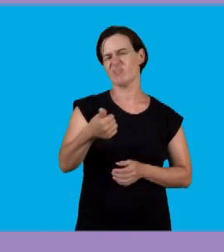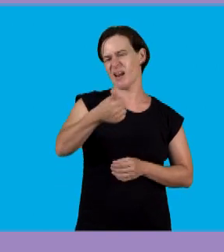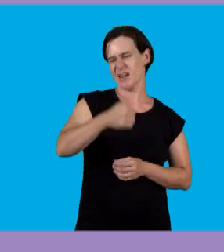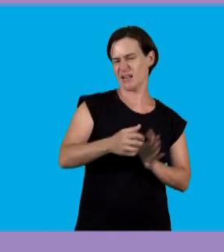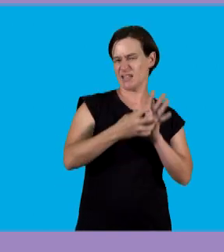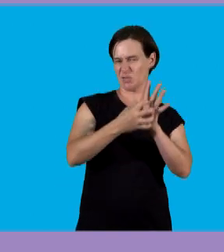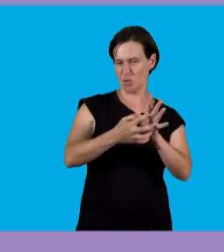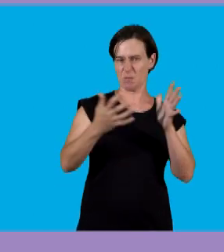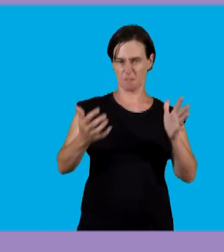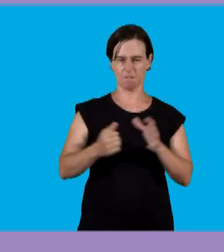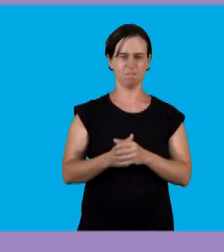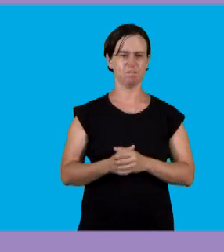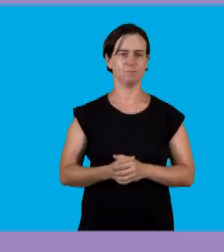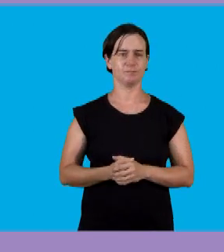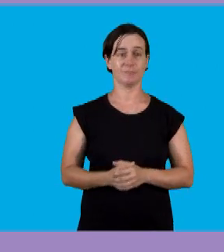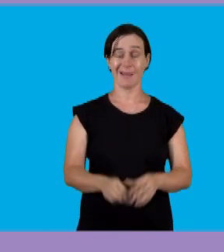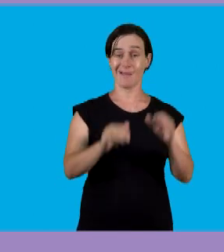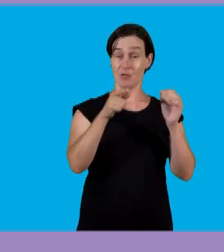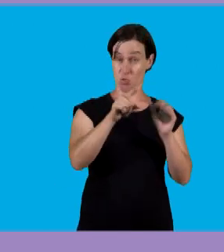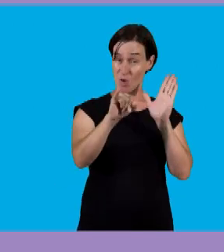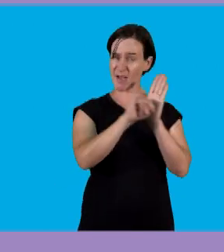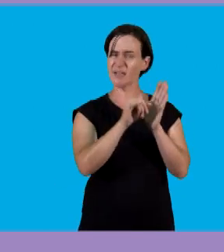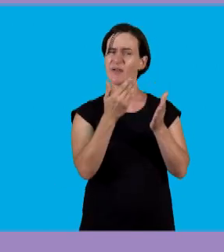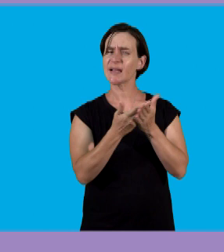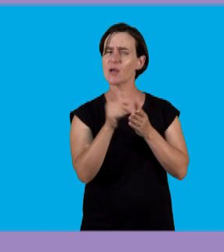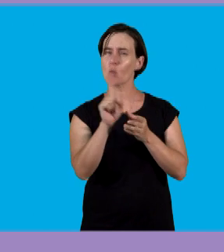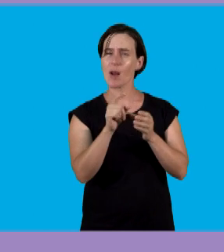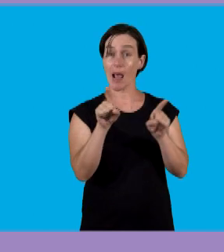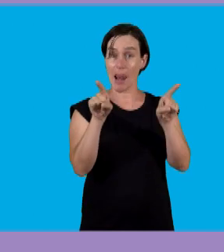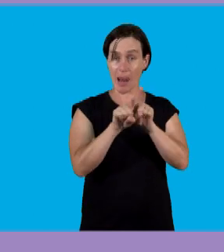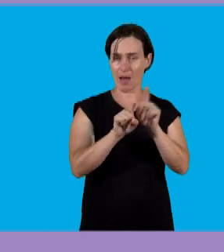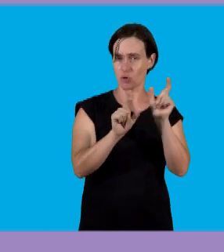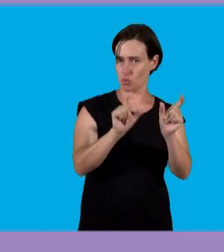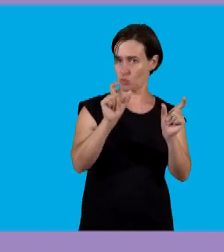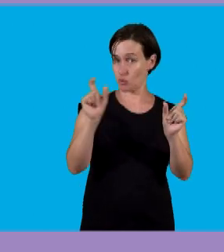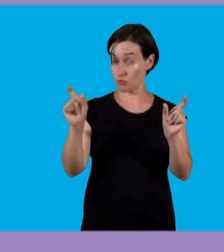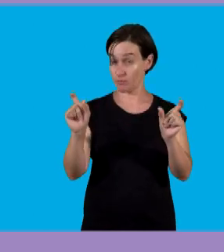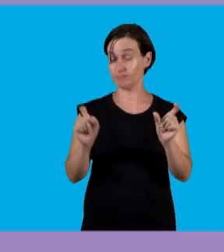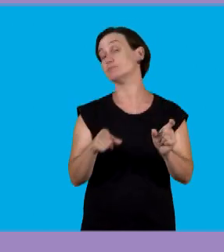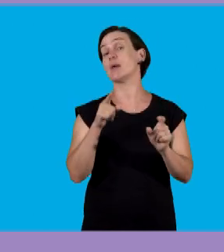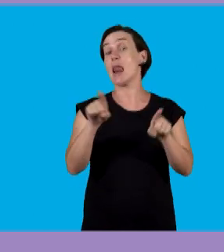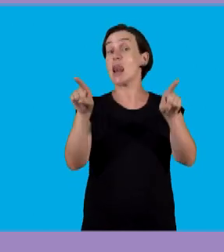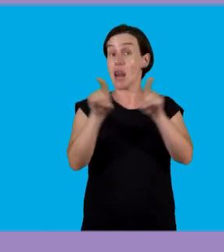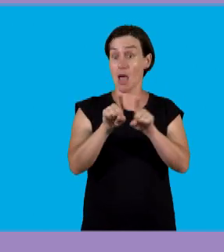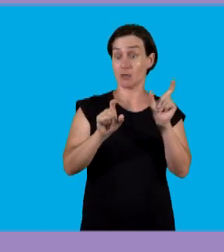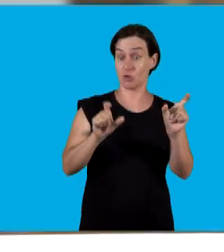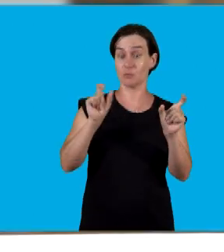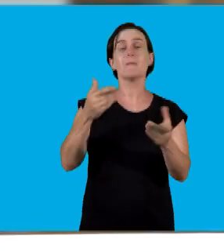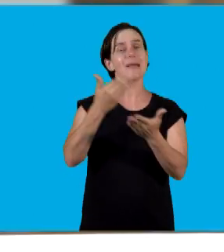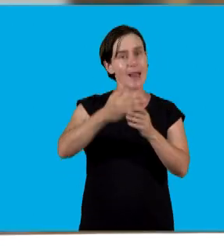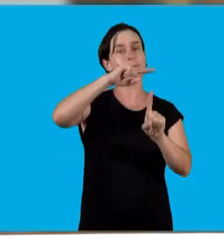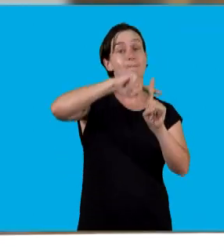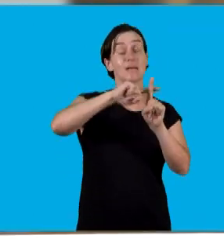this next one here? Can you identify the like terms? Remember, like terms can be added, unlike